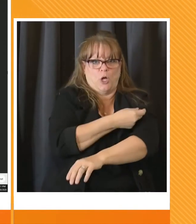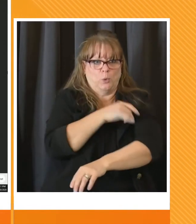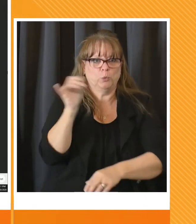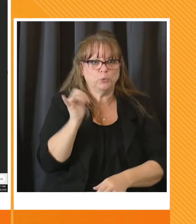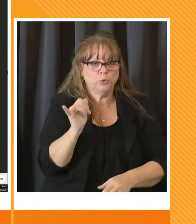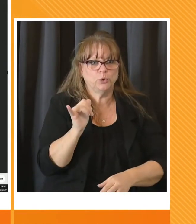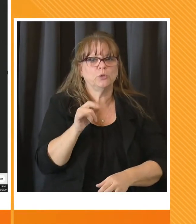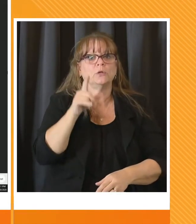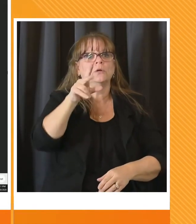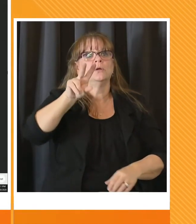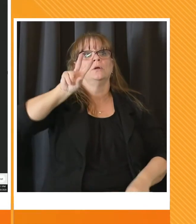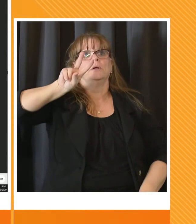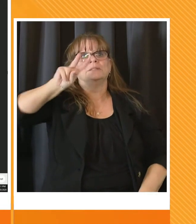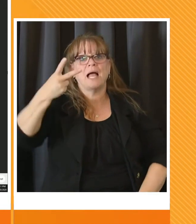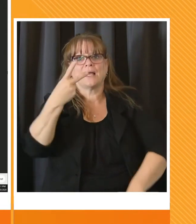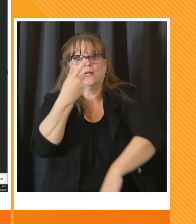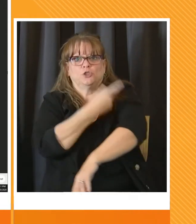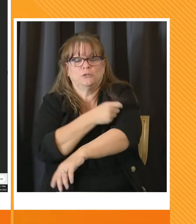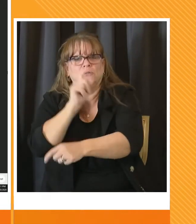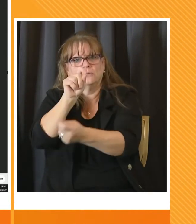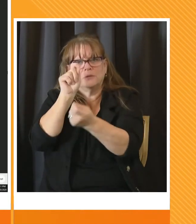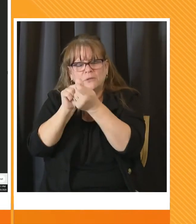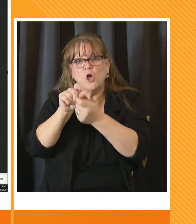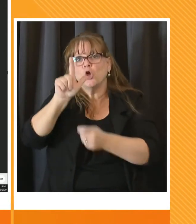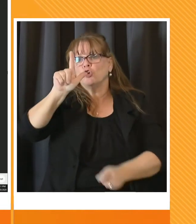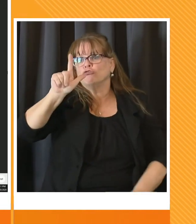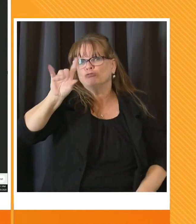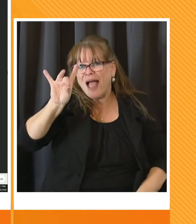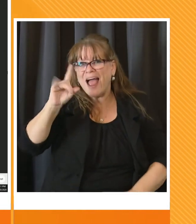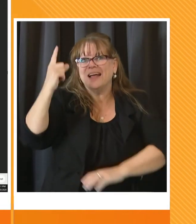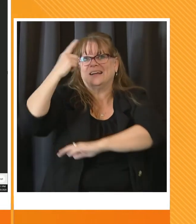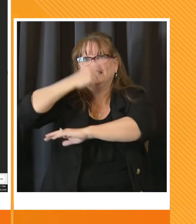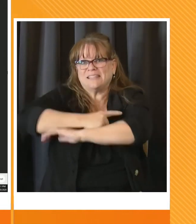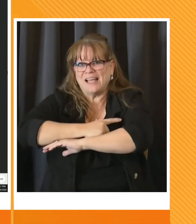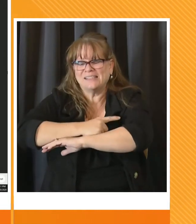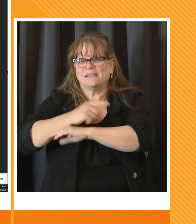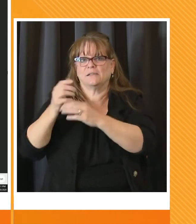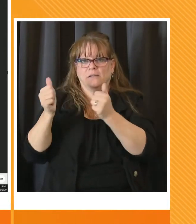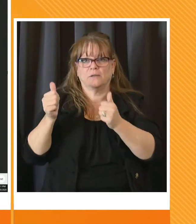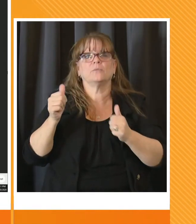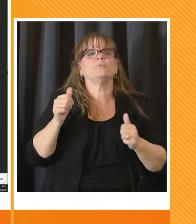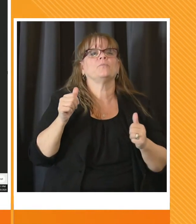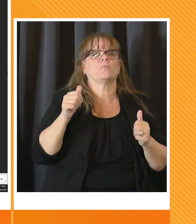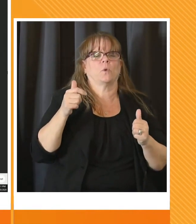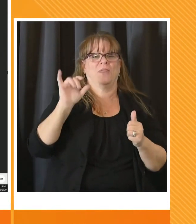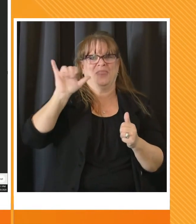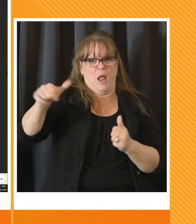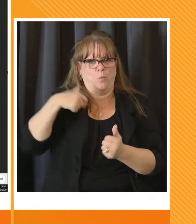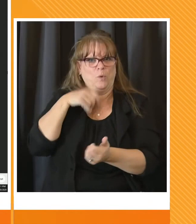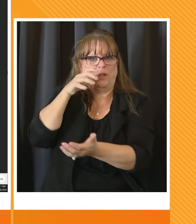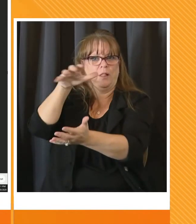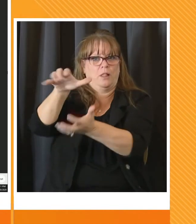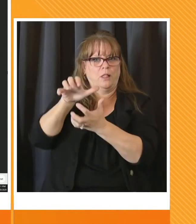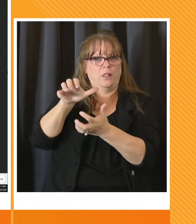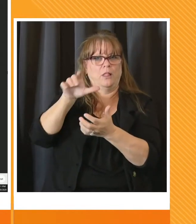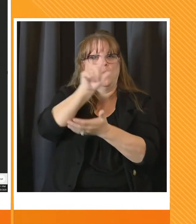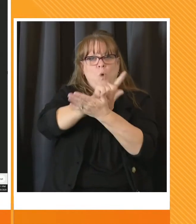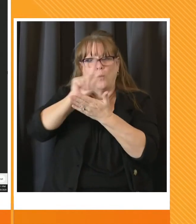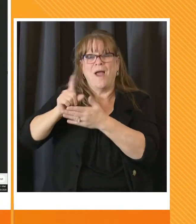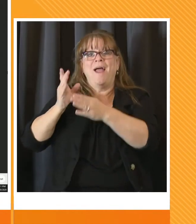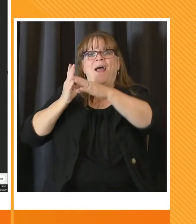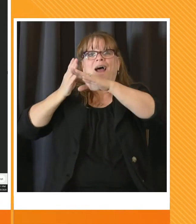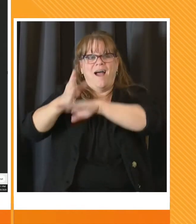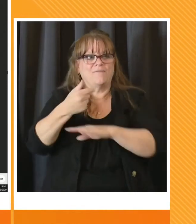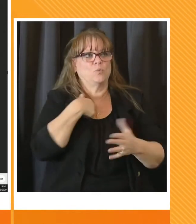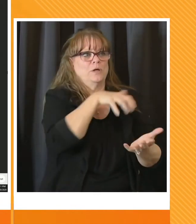last slide, we anticipate that it will begin arriving about 1 week after the Pfizer vaccine arrives. To be clear, These